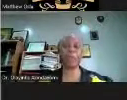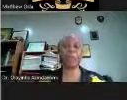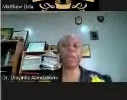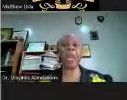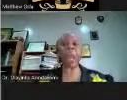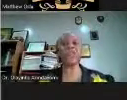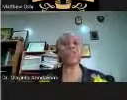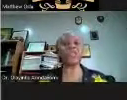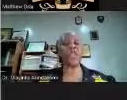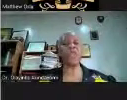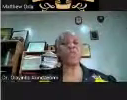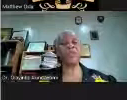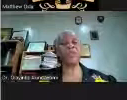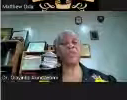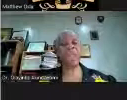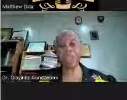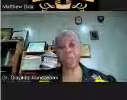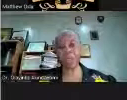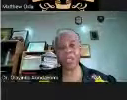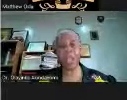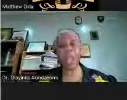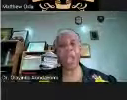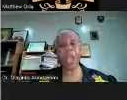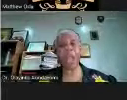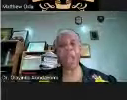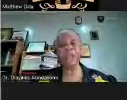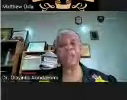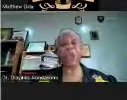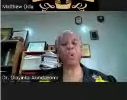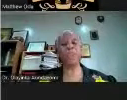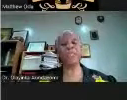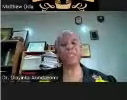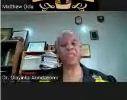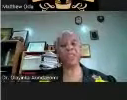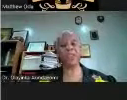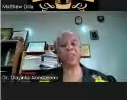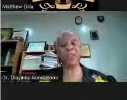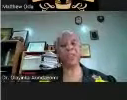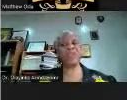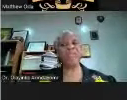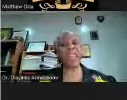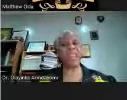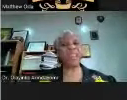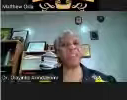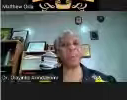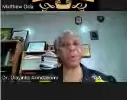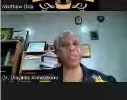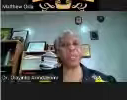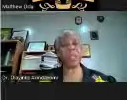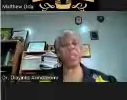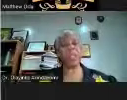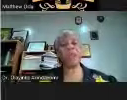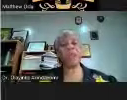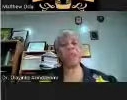can be associated with hearing loss, and you don't want to miss hearing loss. So it's really very